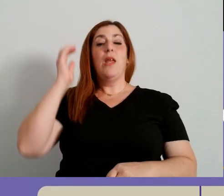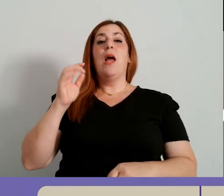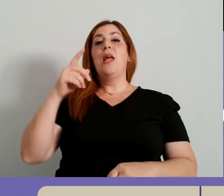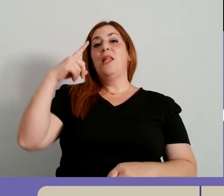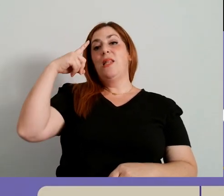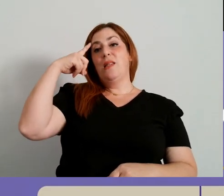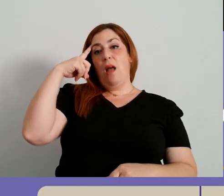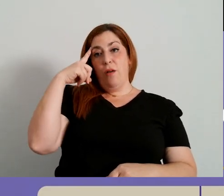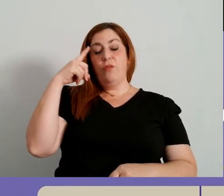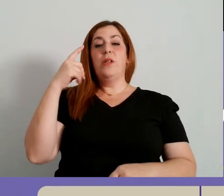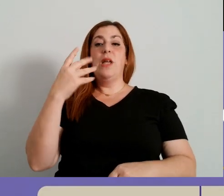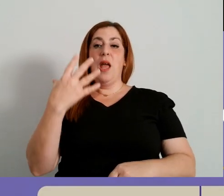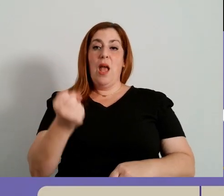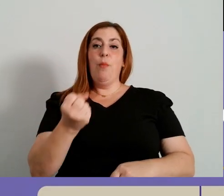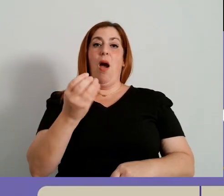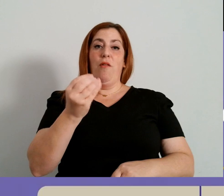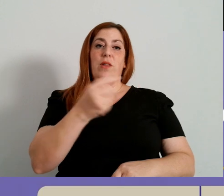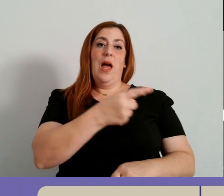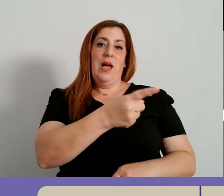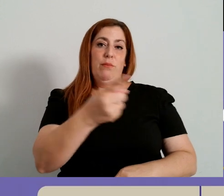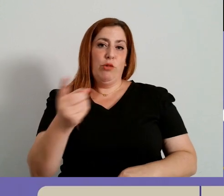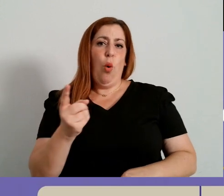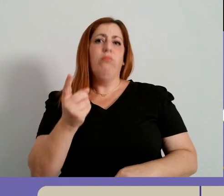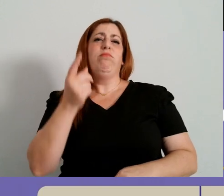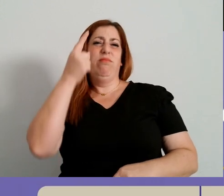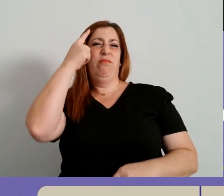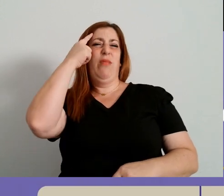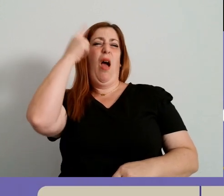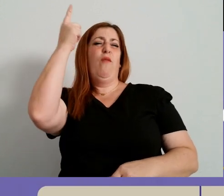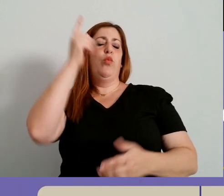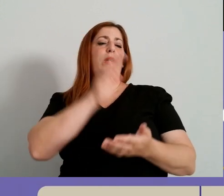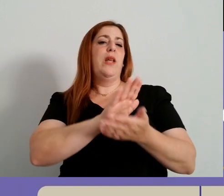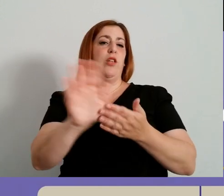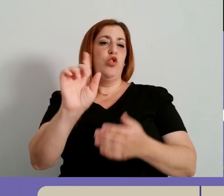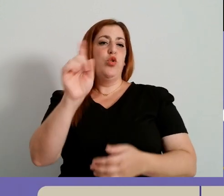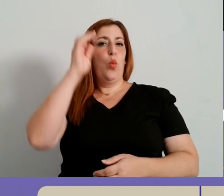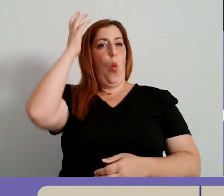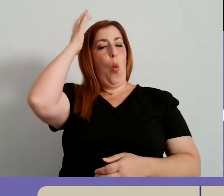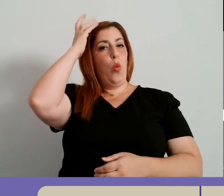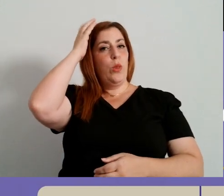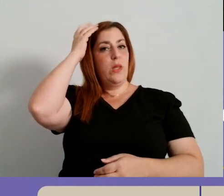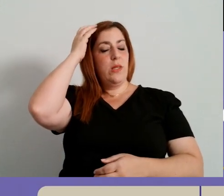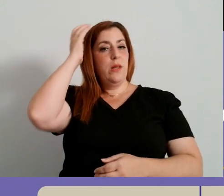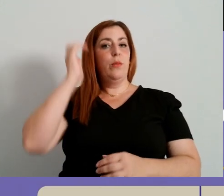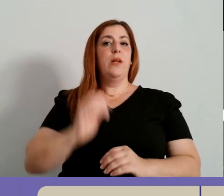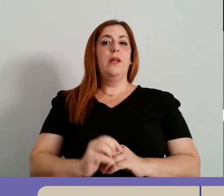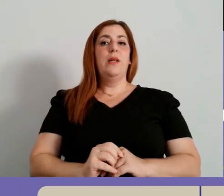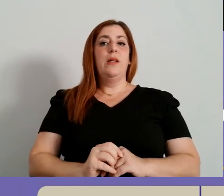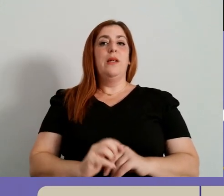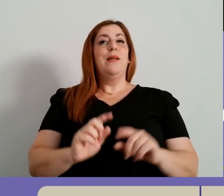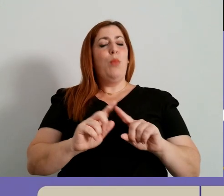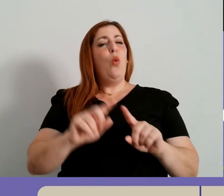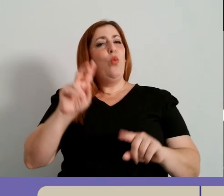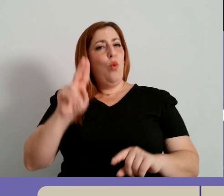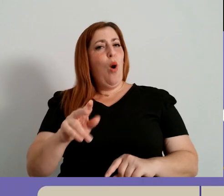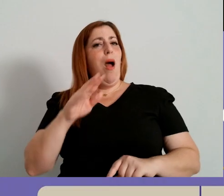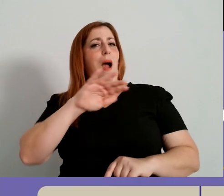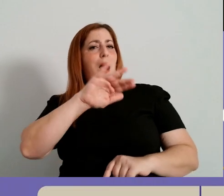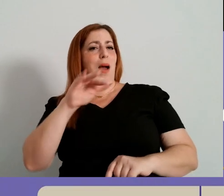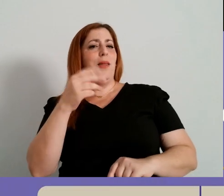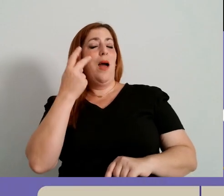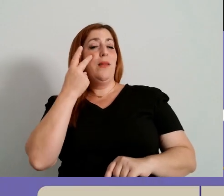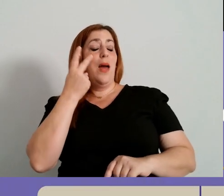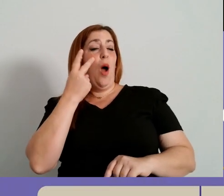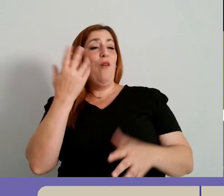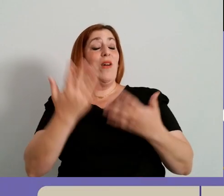that most of you would have an idea of what autism is, but we'll also be challenging some